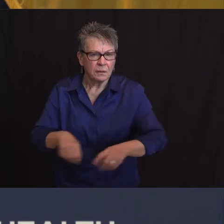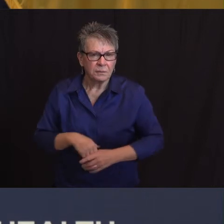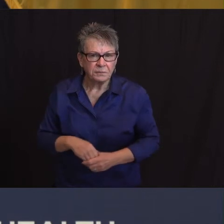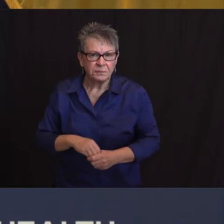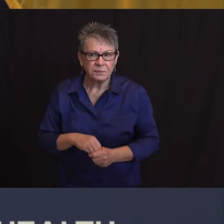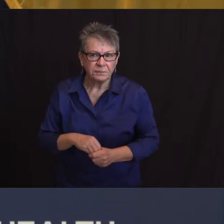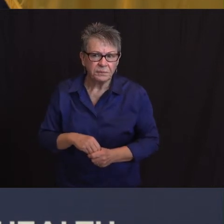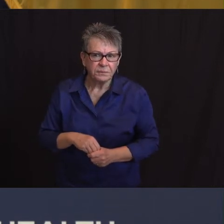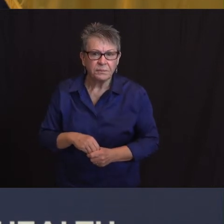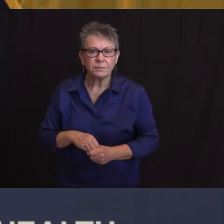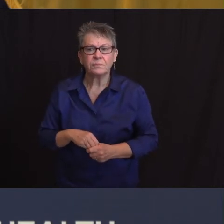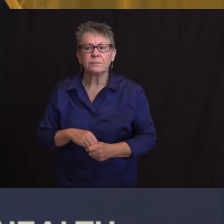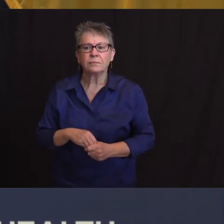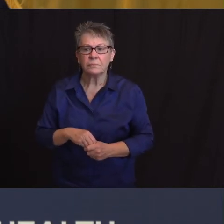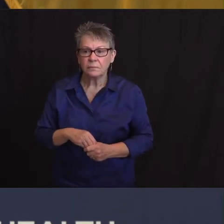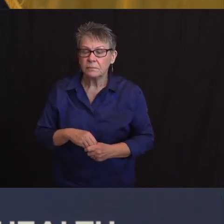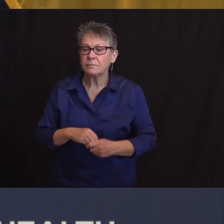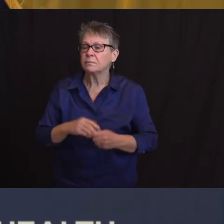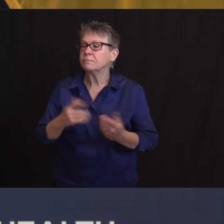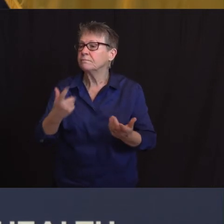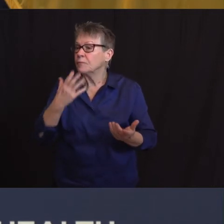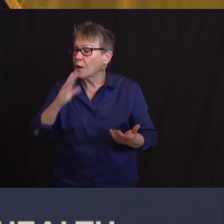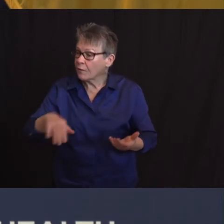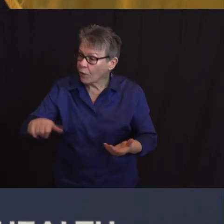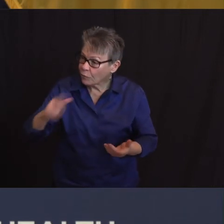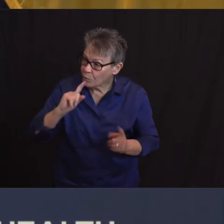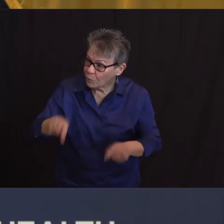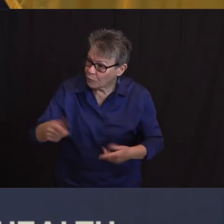Dave, good afternoon. Hi, Governor.